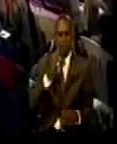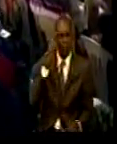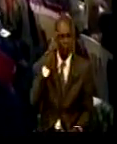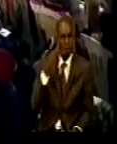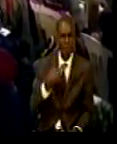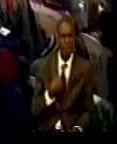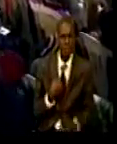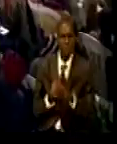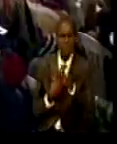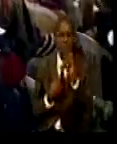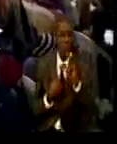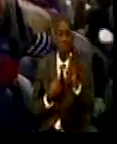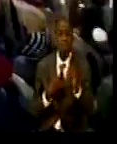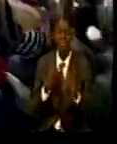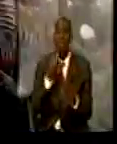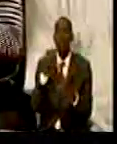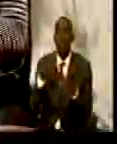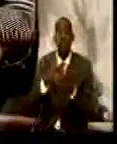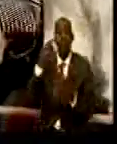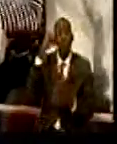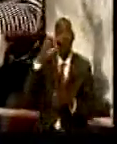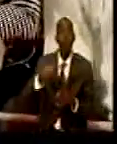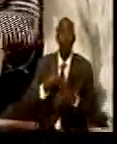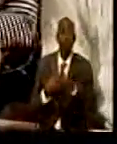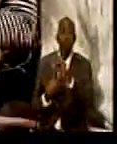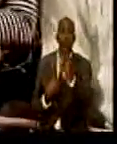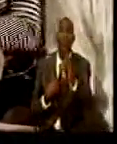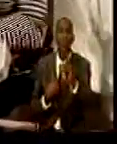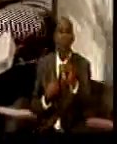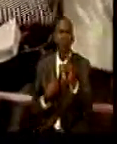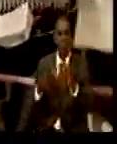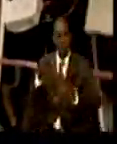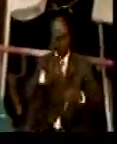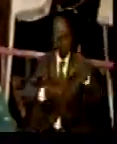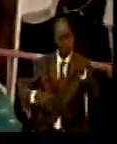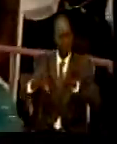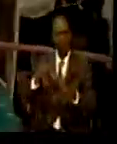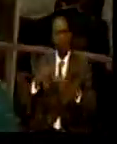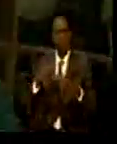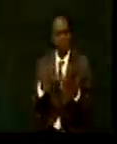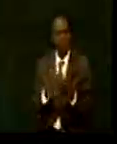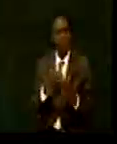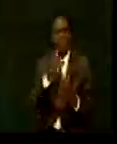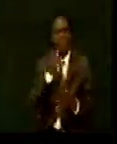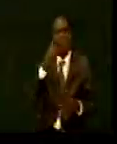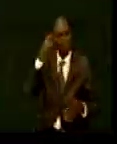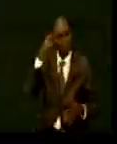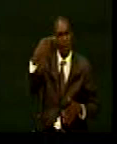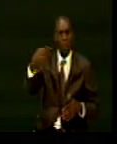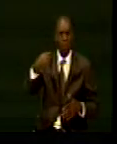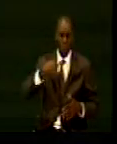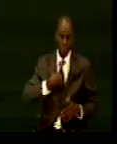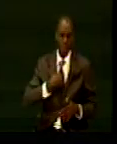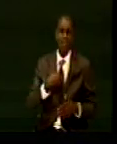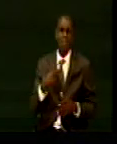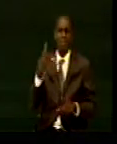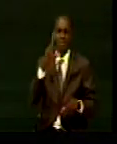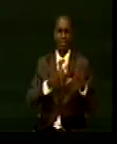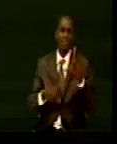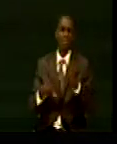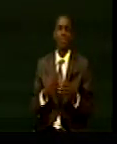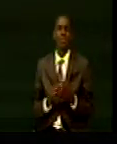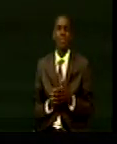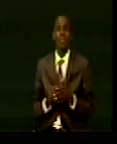I said, is it for me? Say it for yourself. It is for me. And as you believe